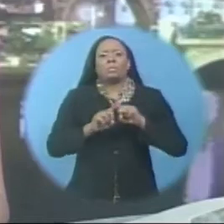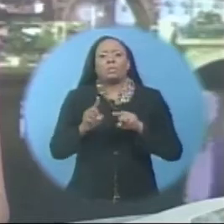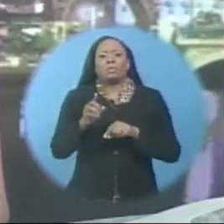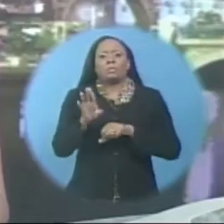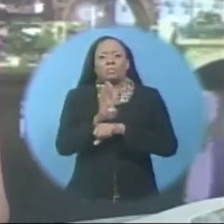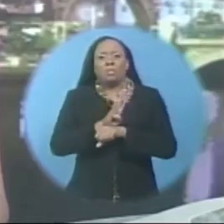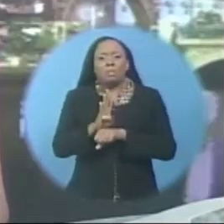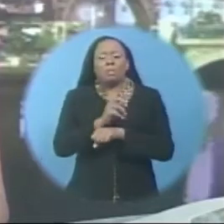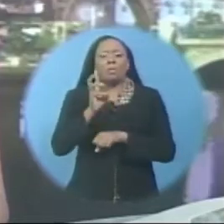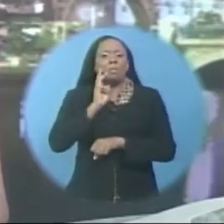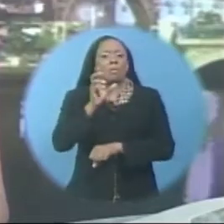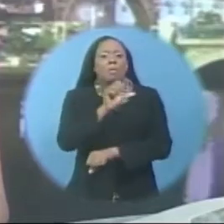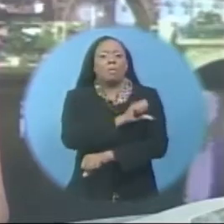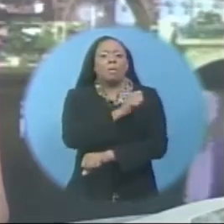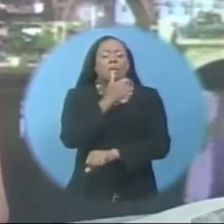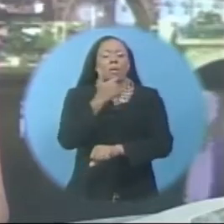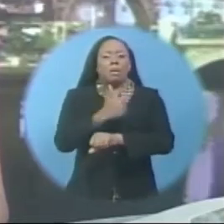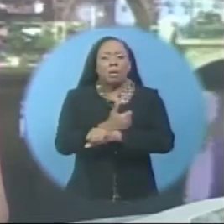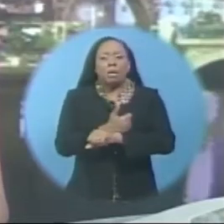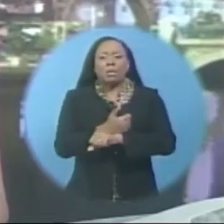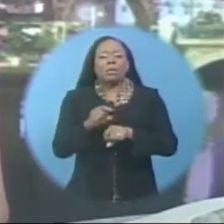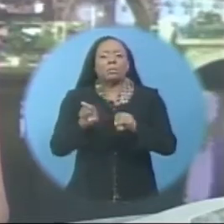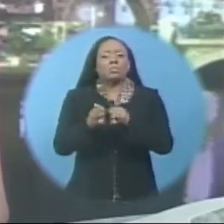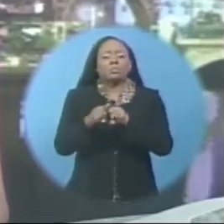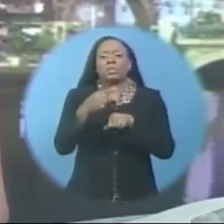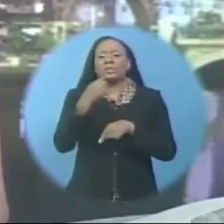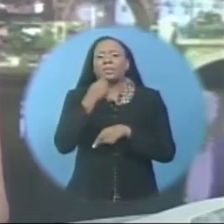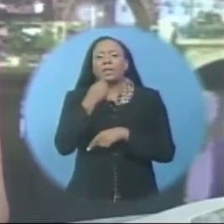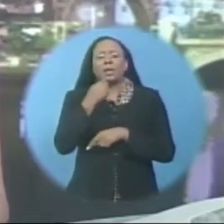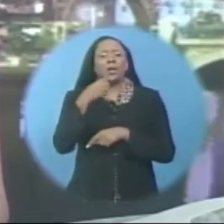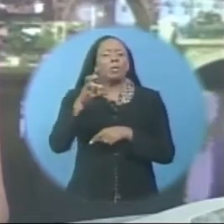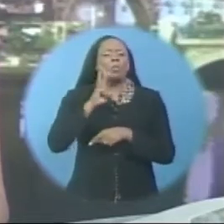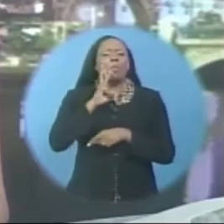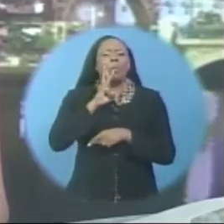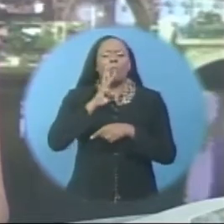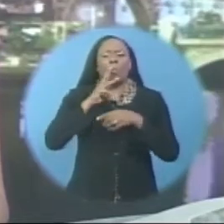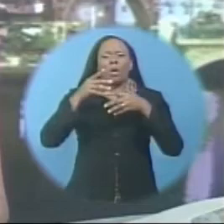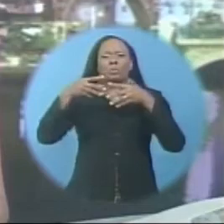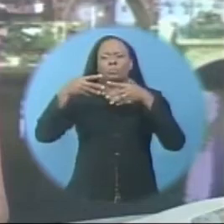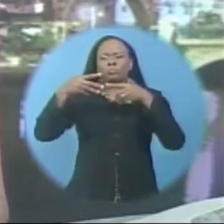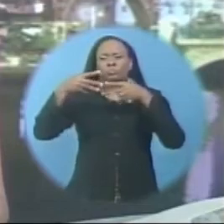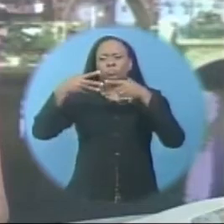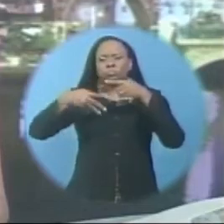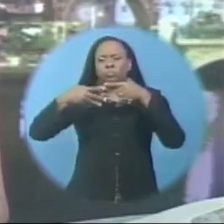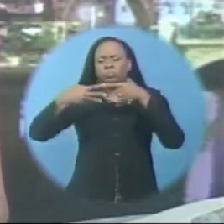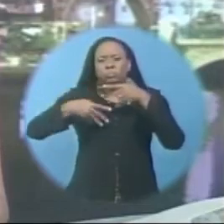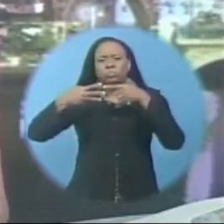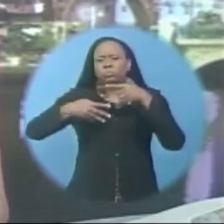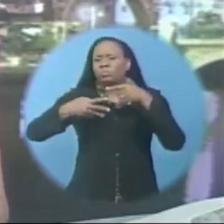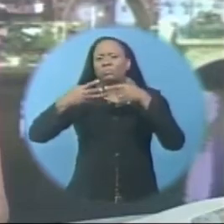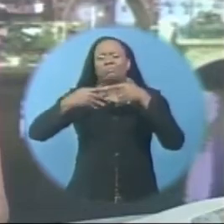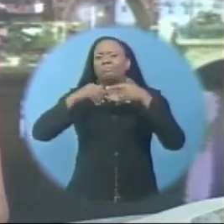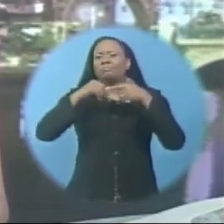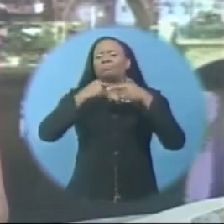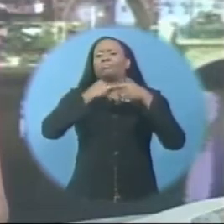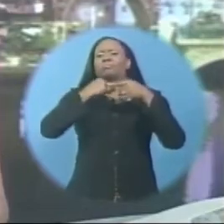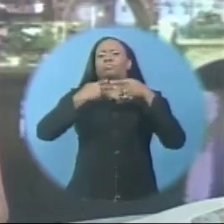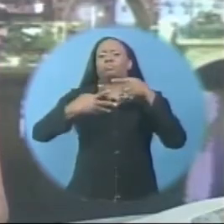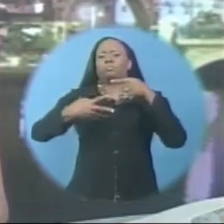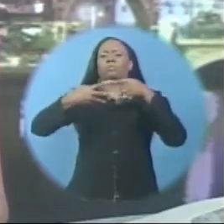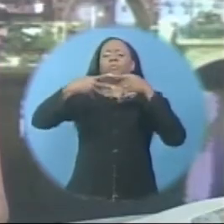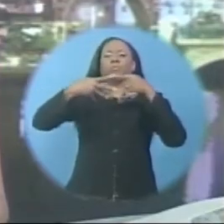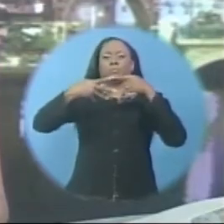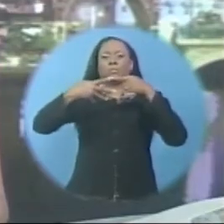were responsible for dry taps across the island. Many customers resorted to questioning the BWA after messages